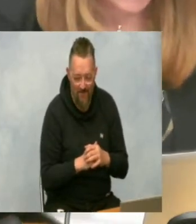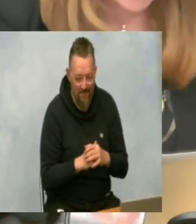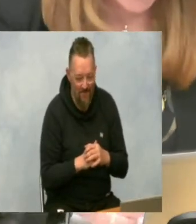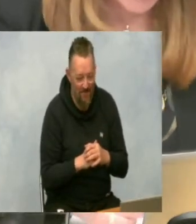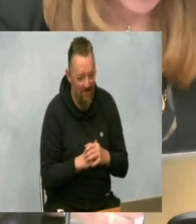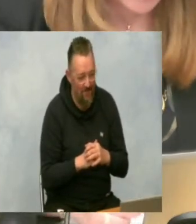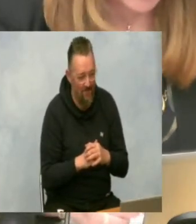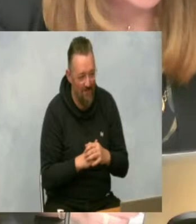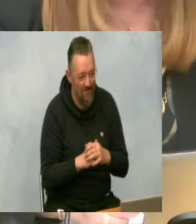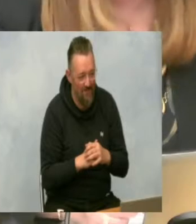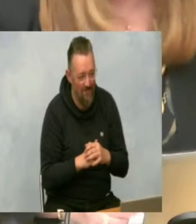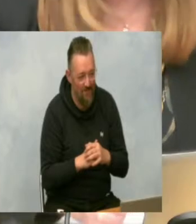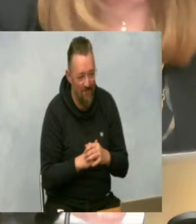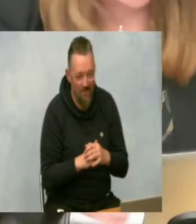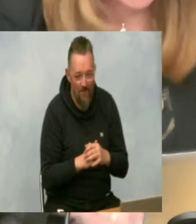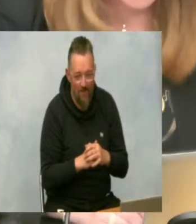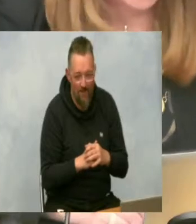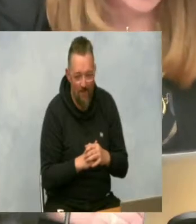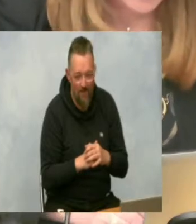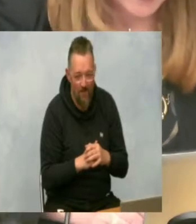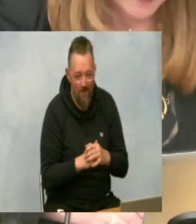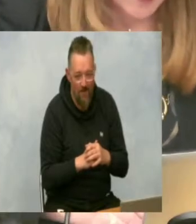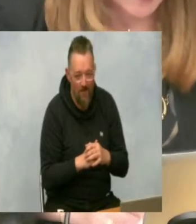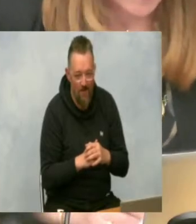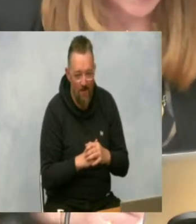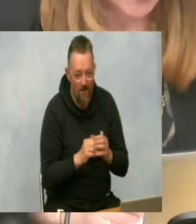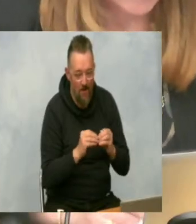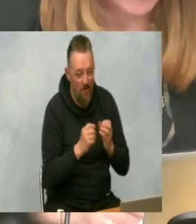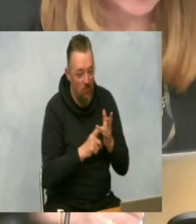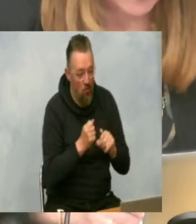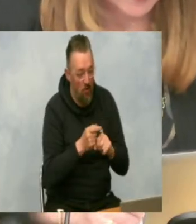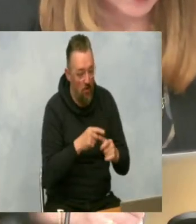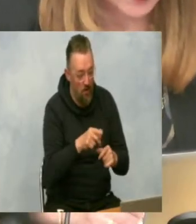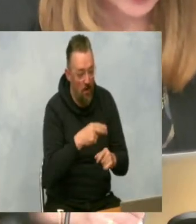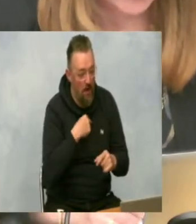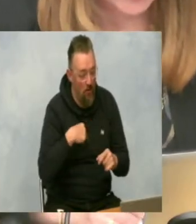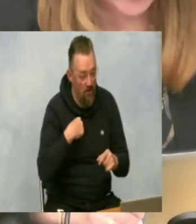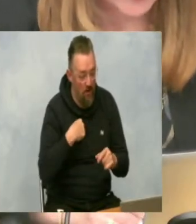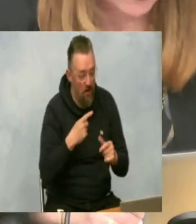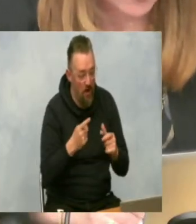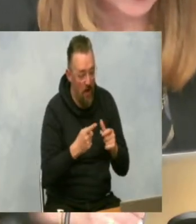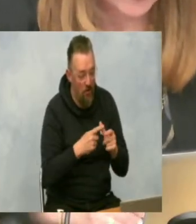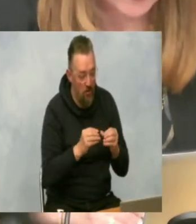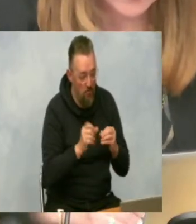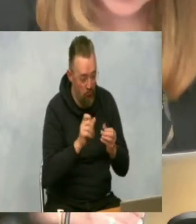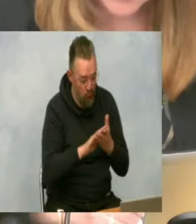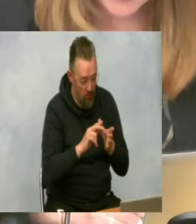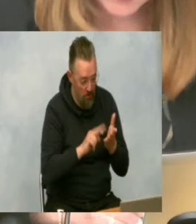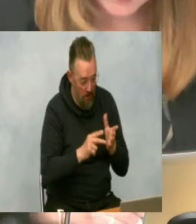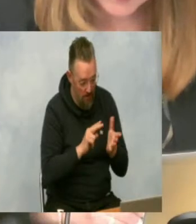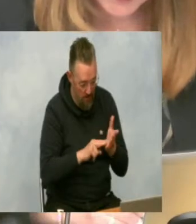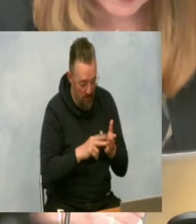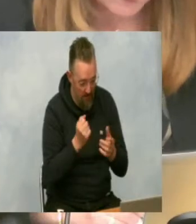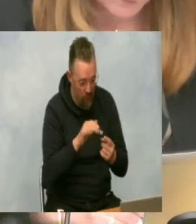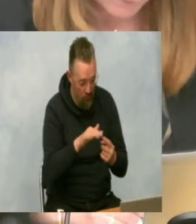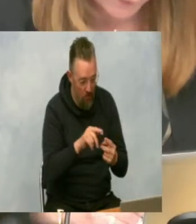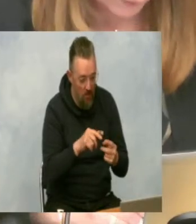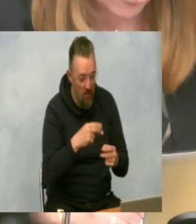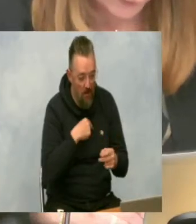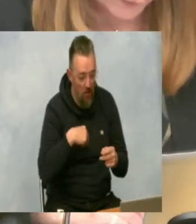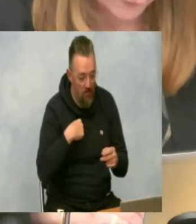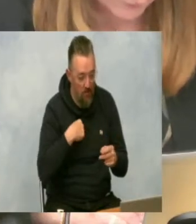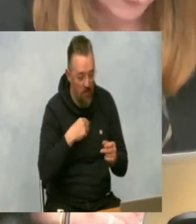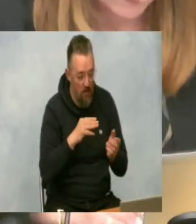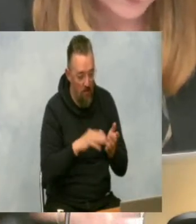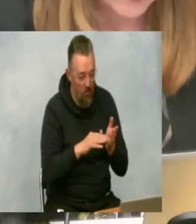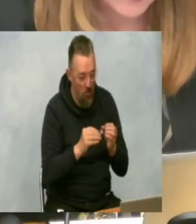No. Oh, thanks. I have Councillor Archie Buchanan present. Is Councillor Matthew